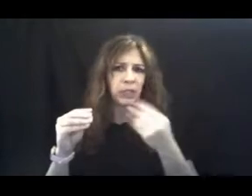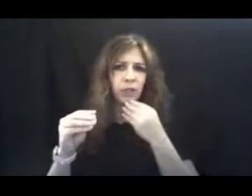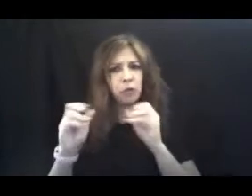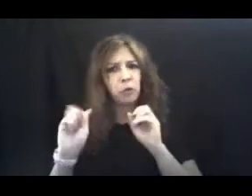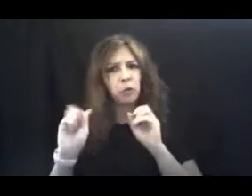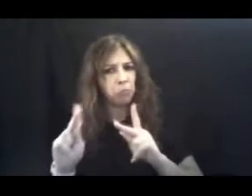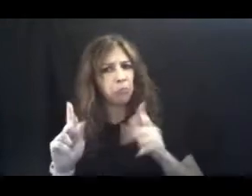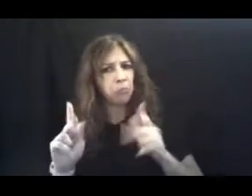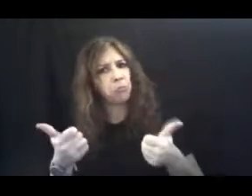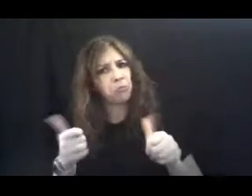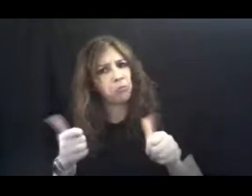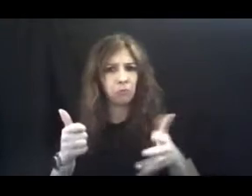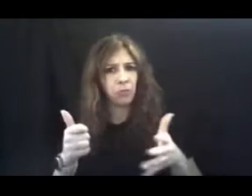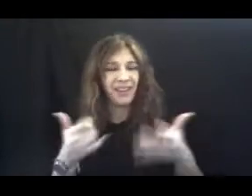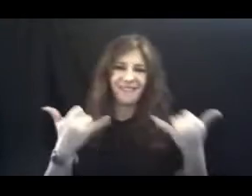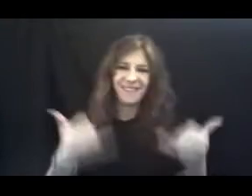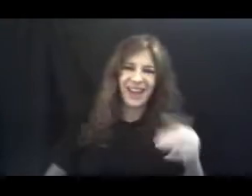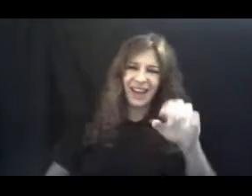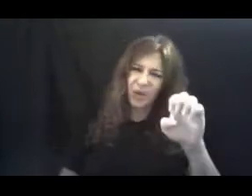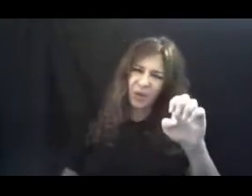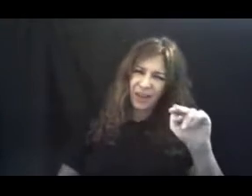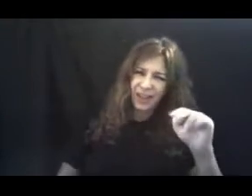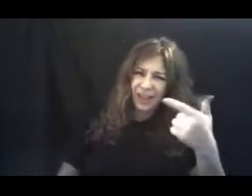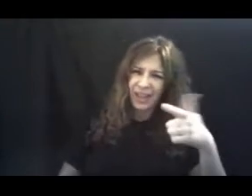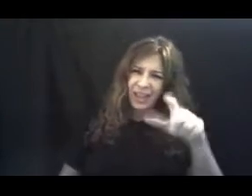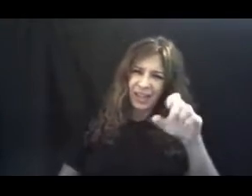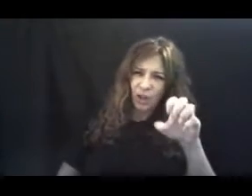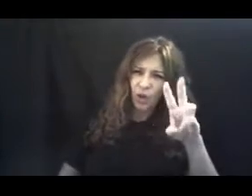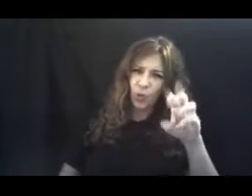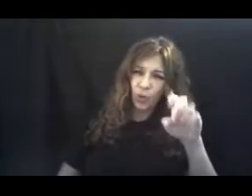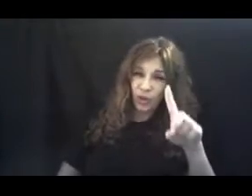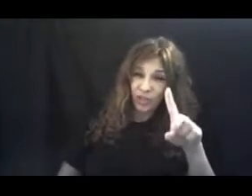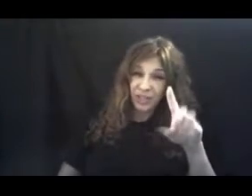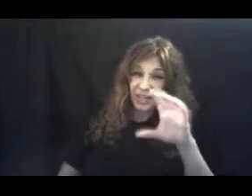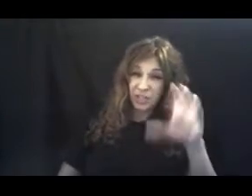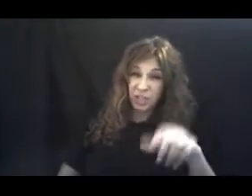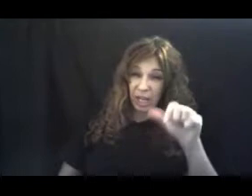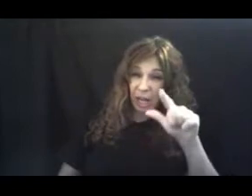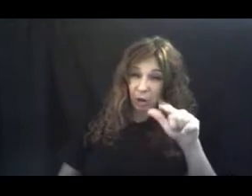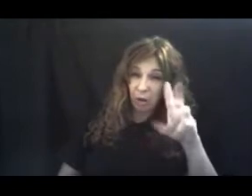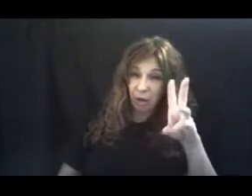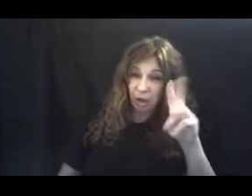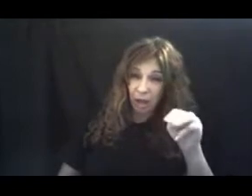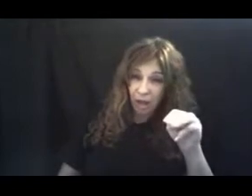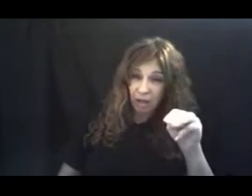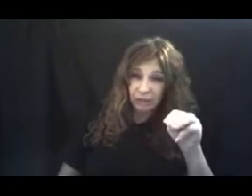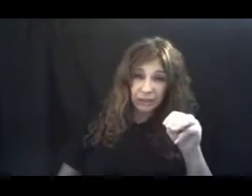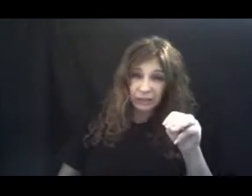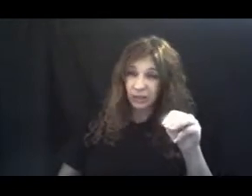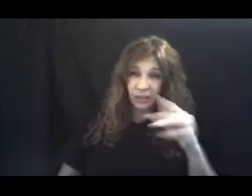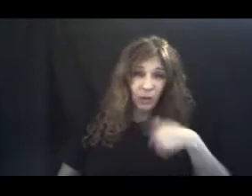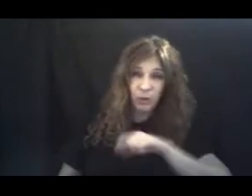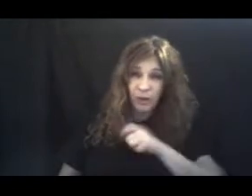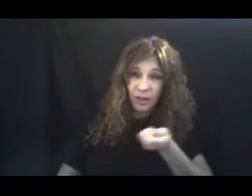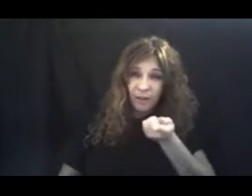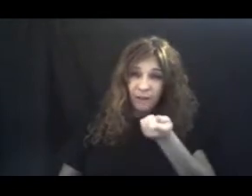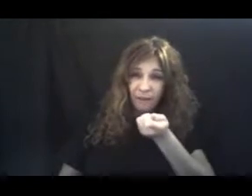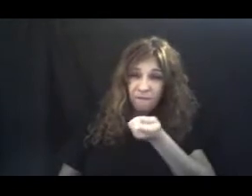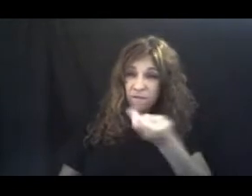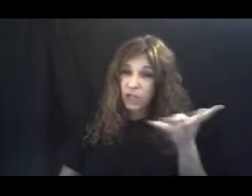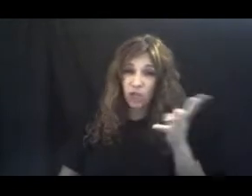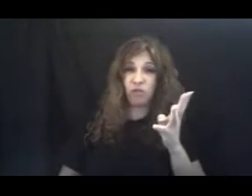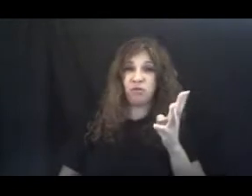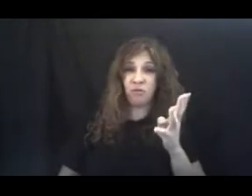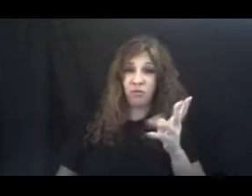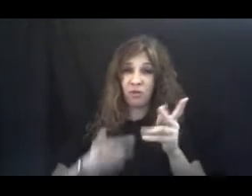became Inglewood, Chicago lawn. We have became, most places within the city have became